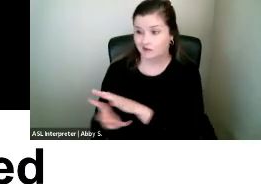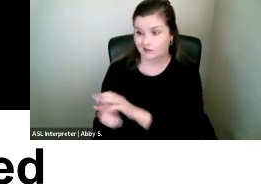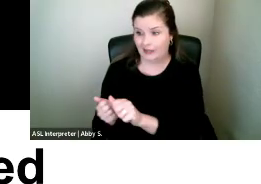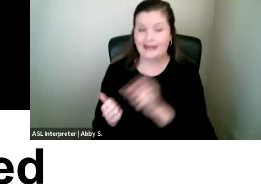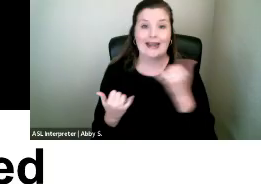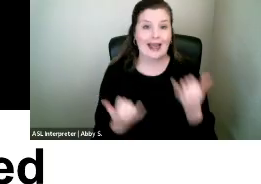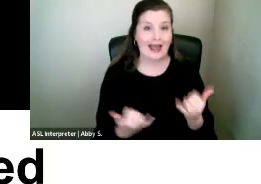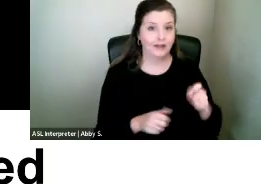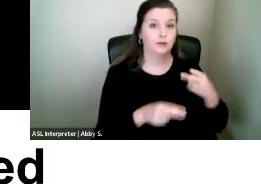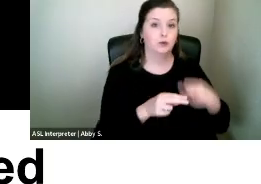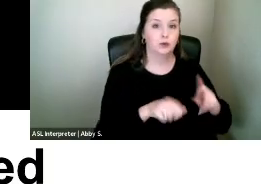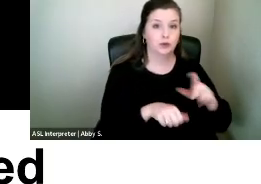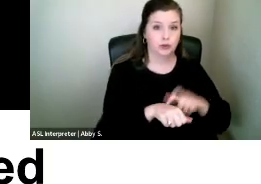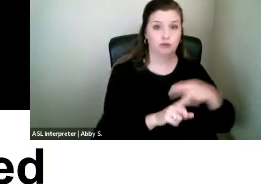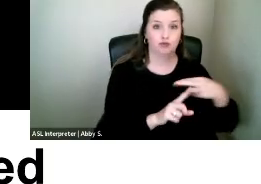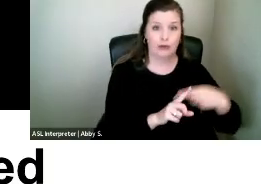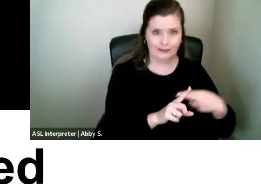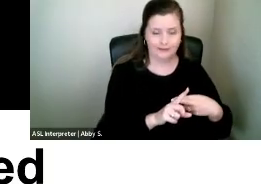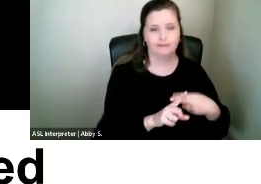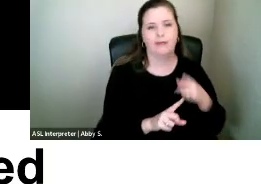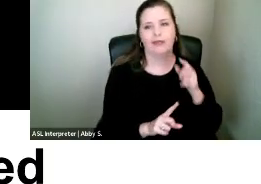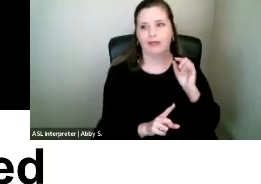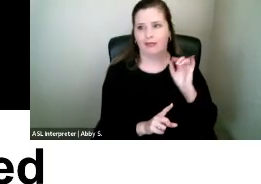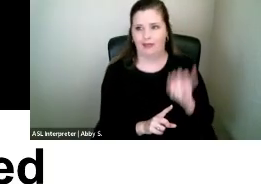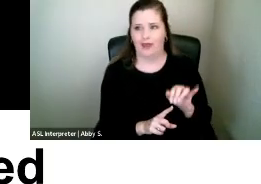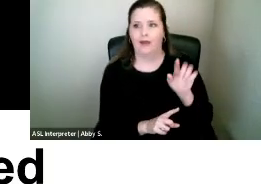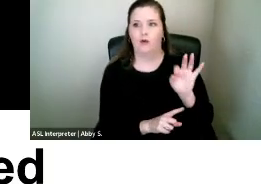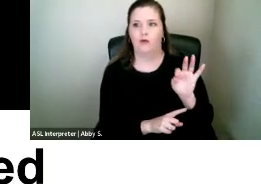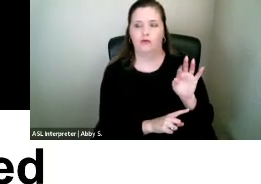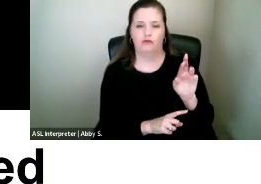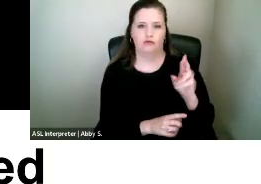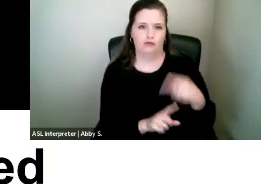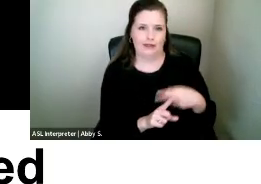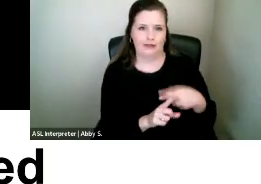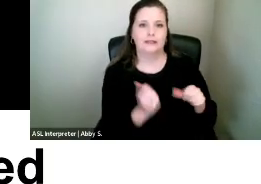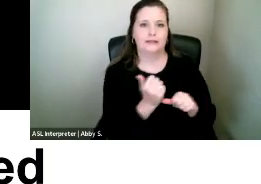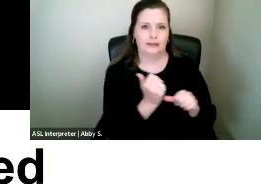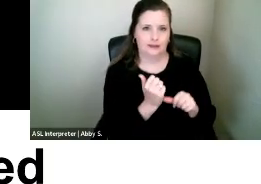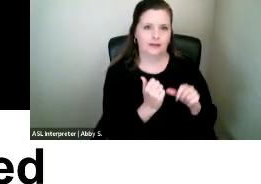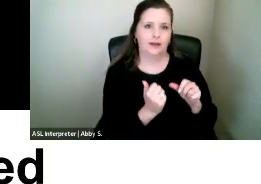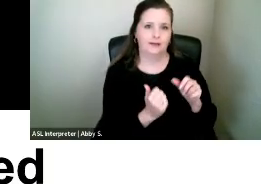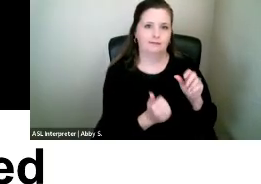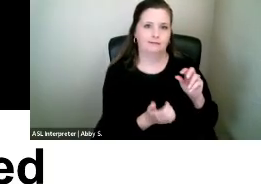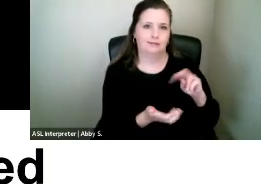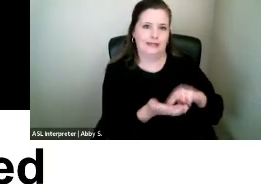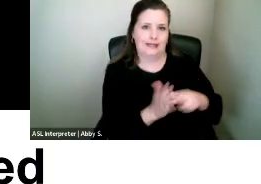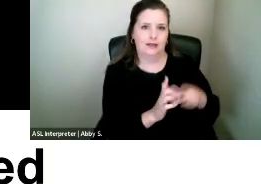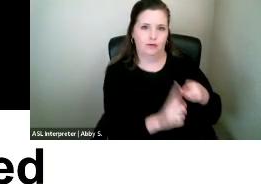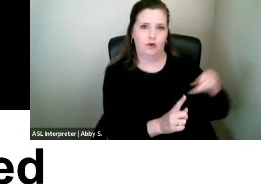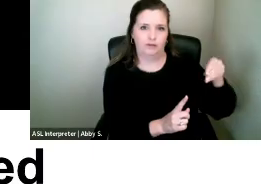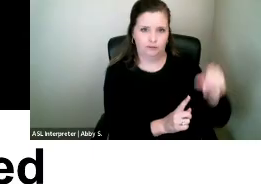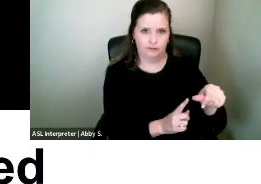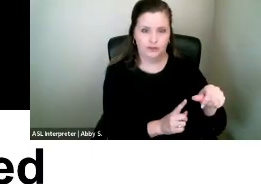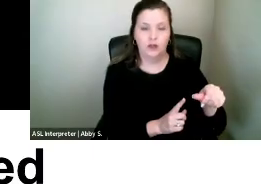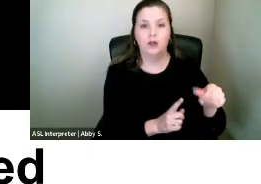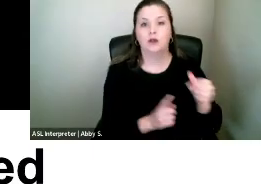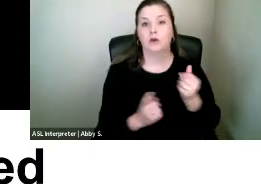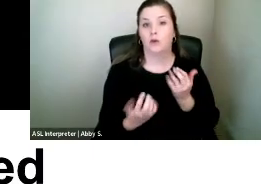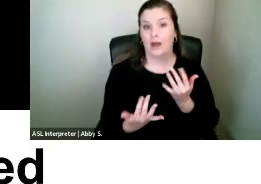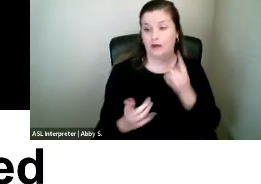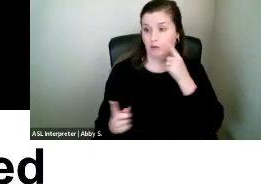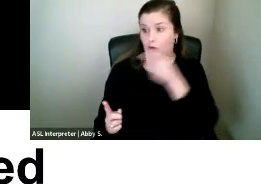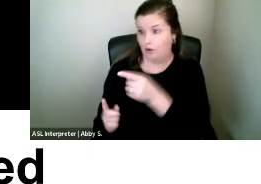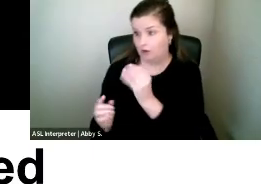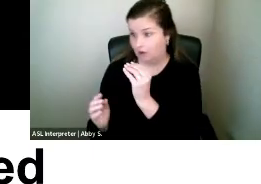apartment short term while their home is being repaired or until they find more permanent